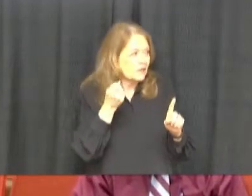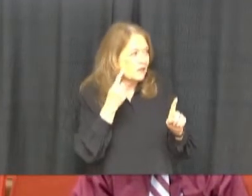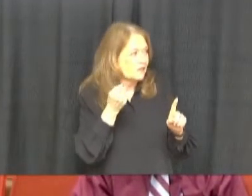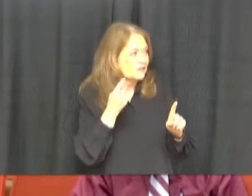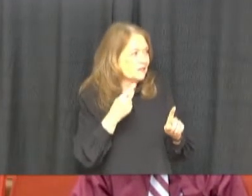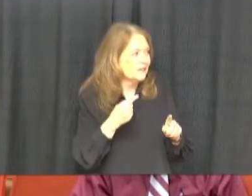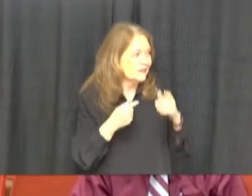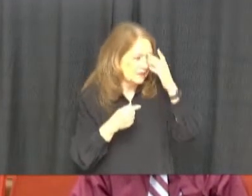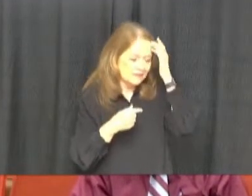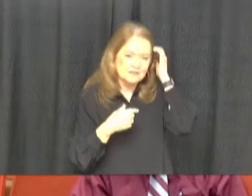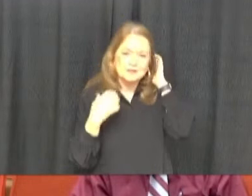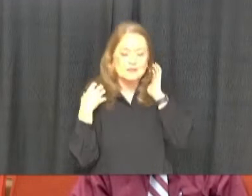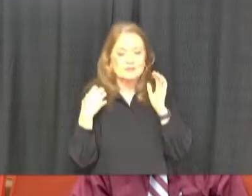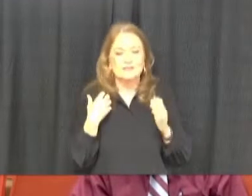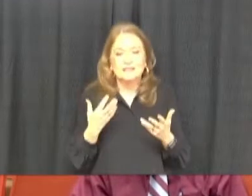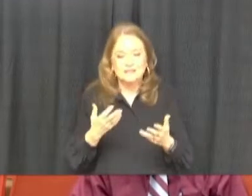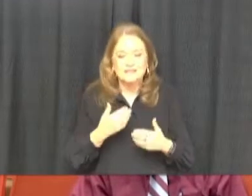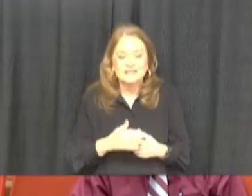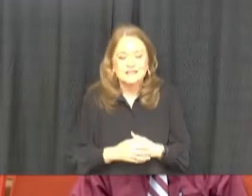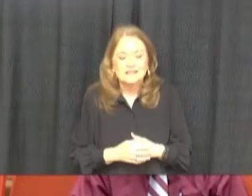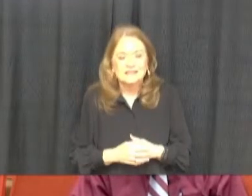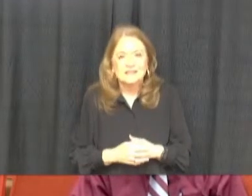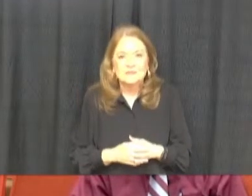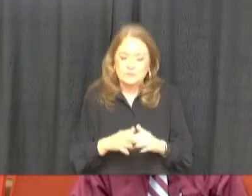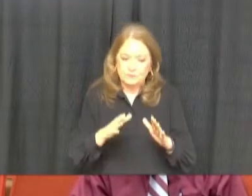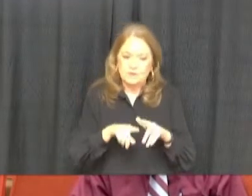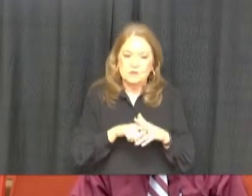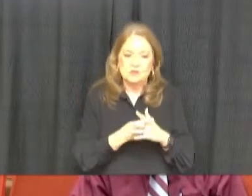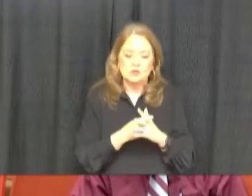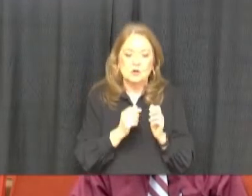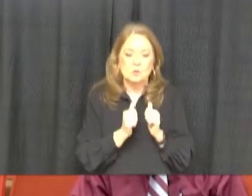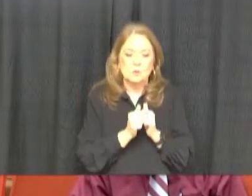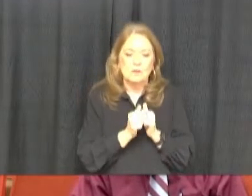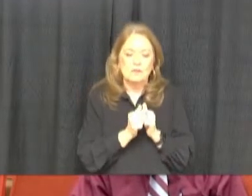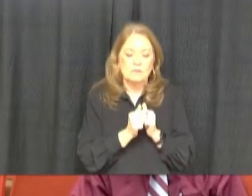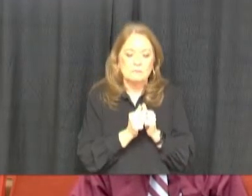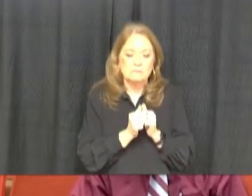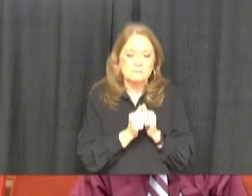you can, Chief. Don't well, hurt let's just start with,